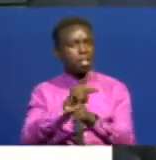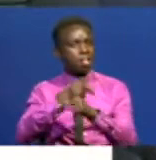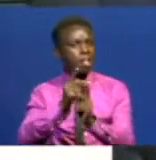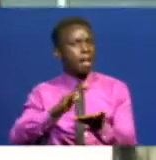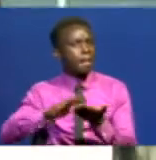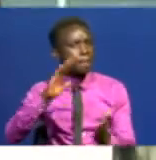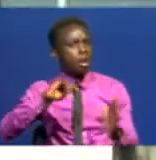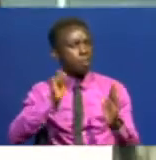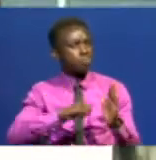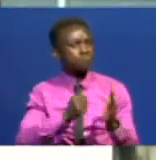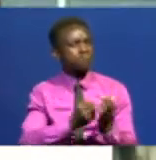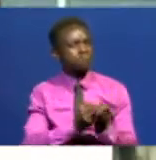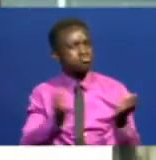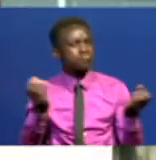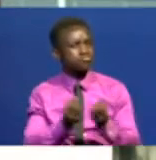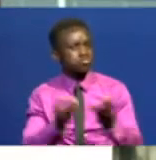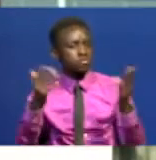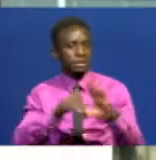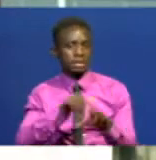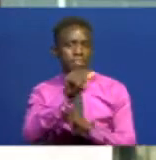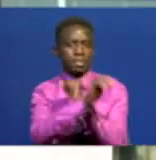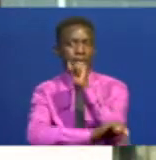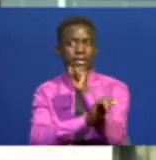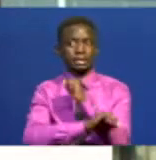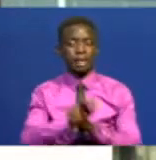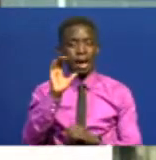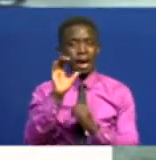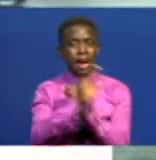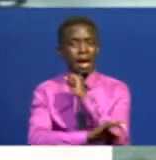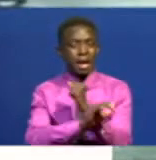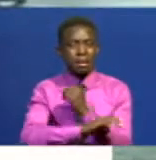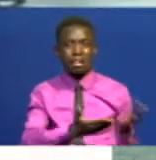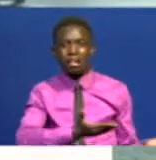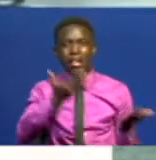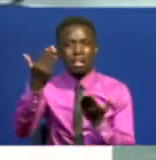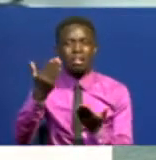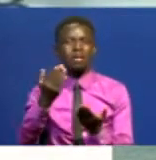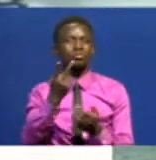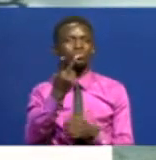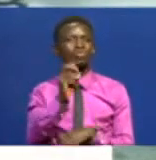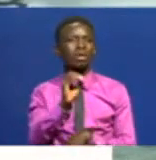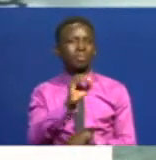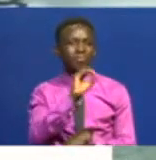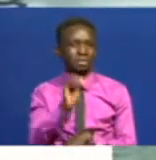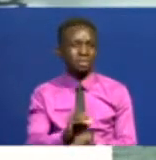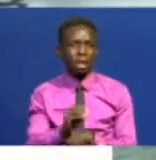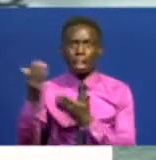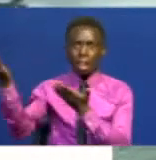country. Currently, Kenya imports 80% and only exports at 20%.